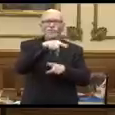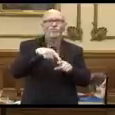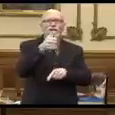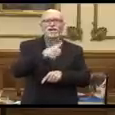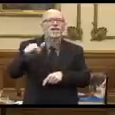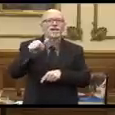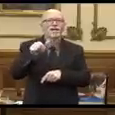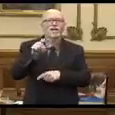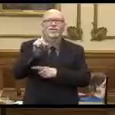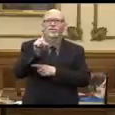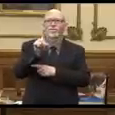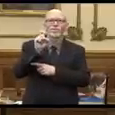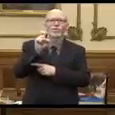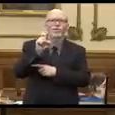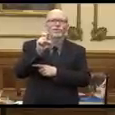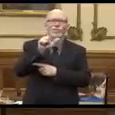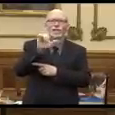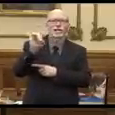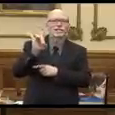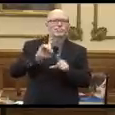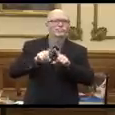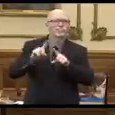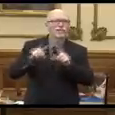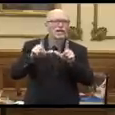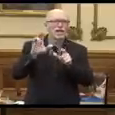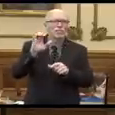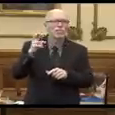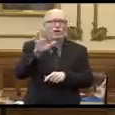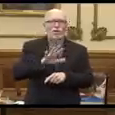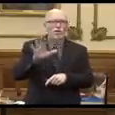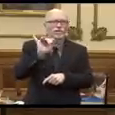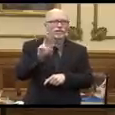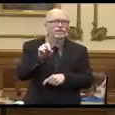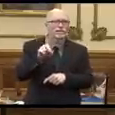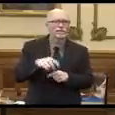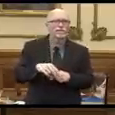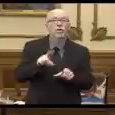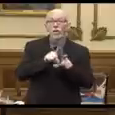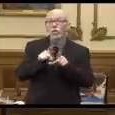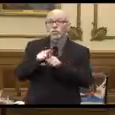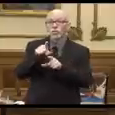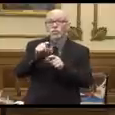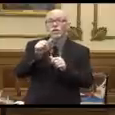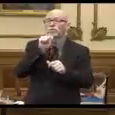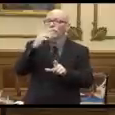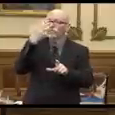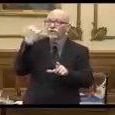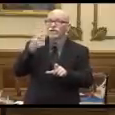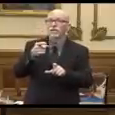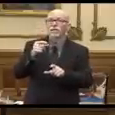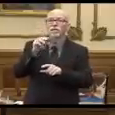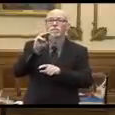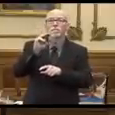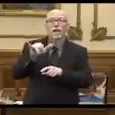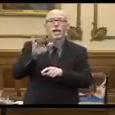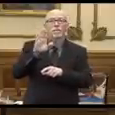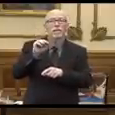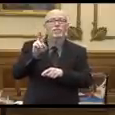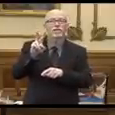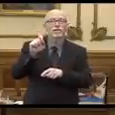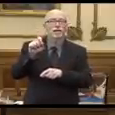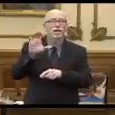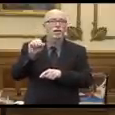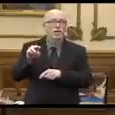of the 128 branches across the state, as well as don't forget about